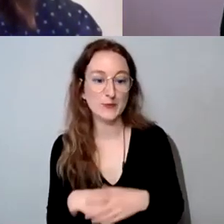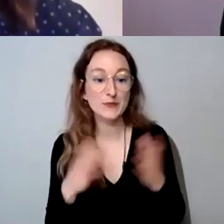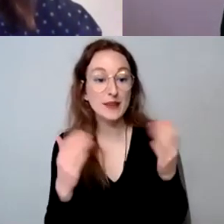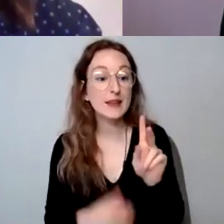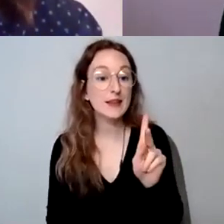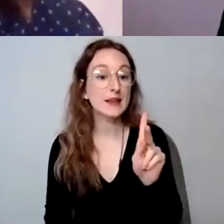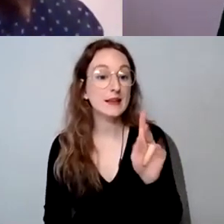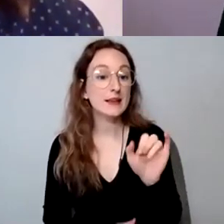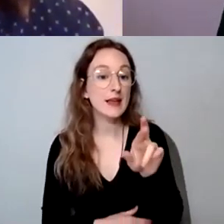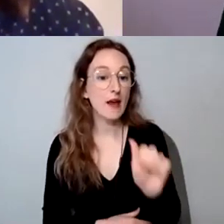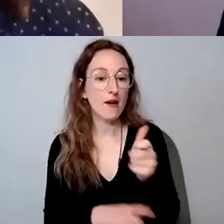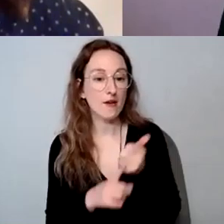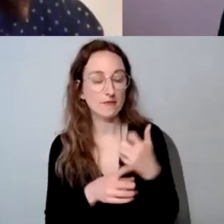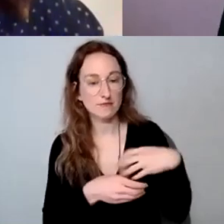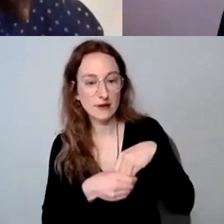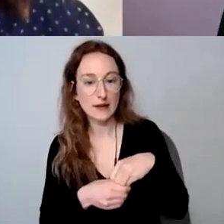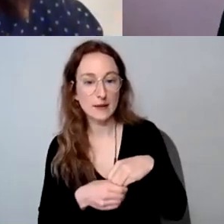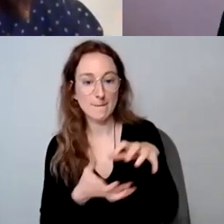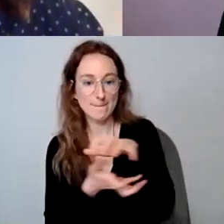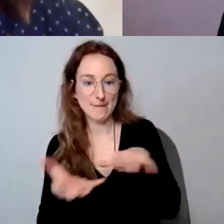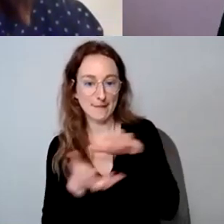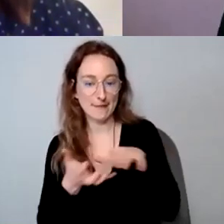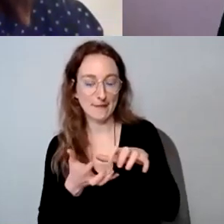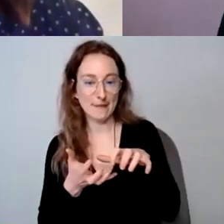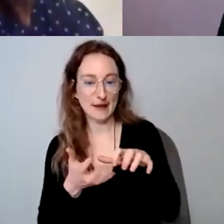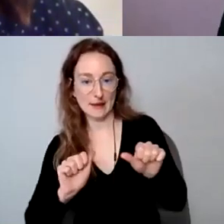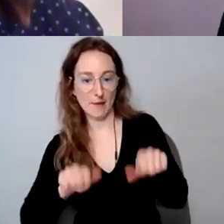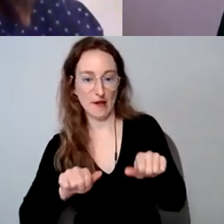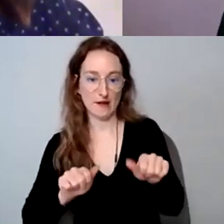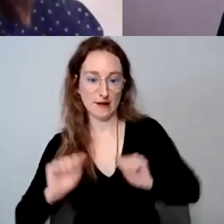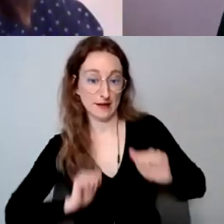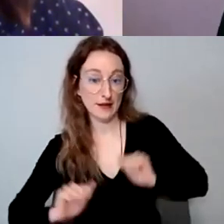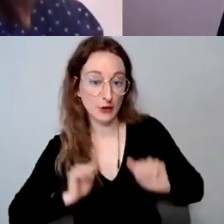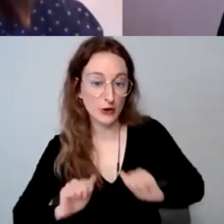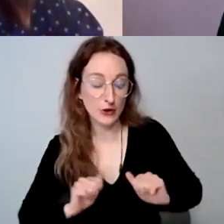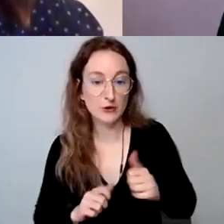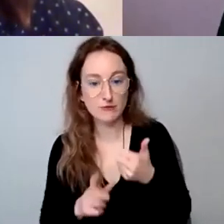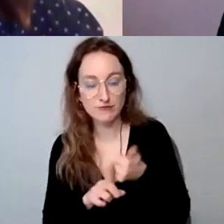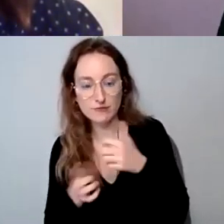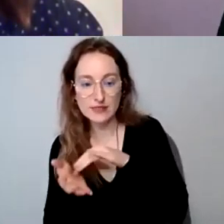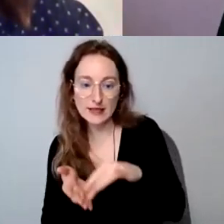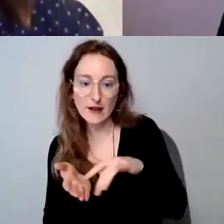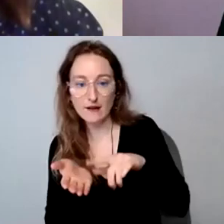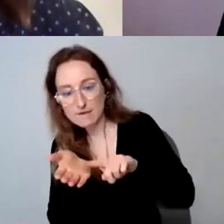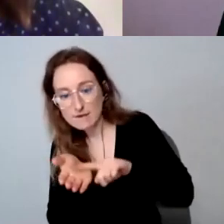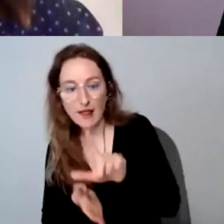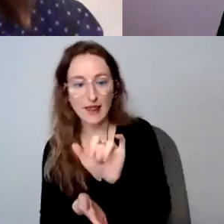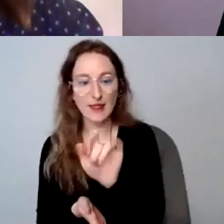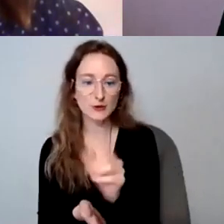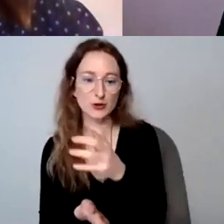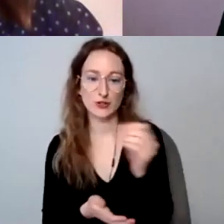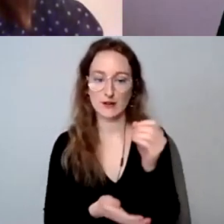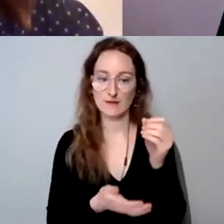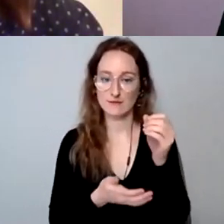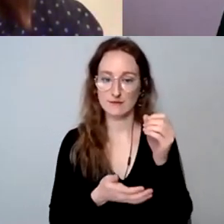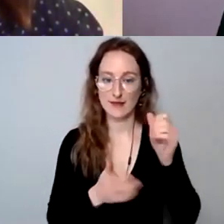of mixed able theater in Germany and Russia. She has an MA and studied both literature and theater pediology. So that